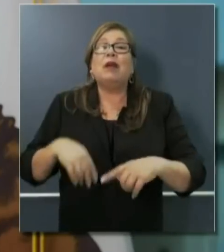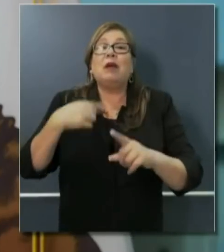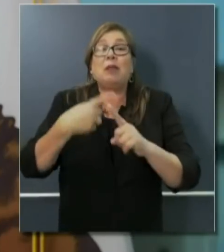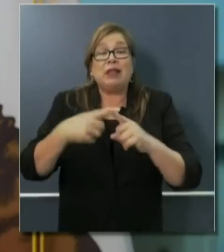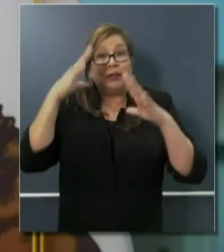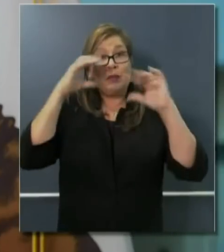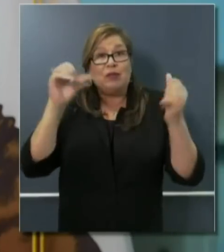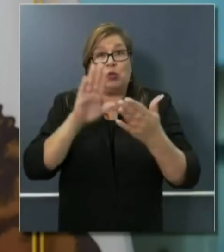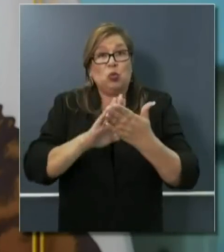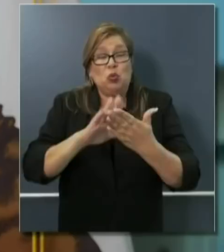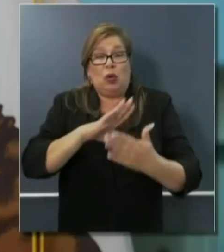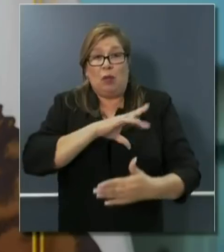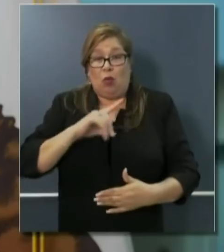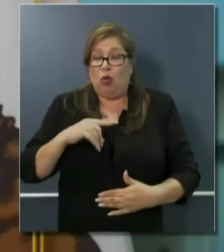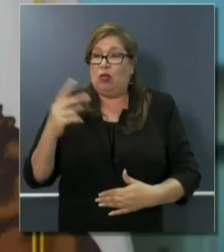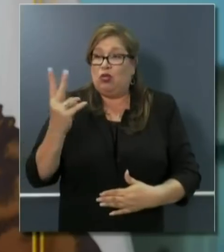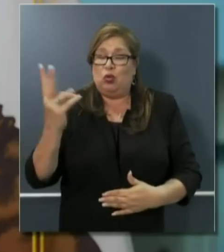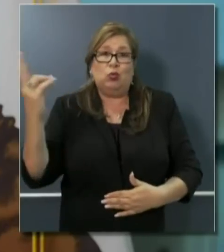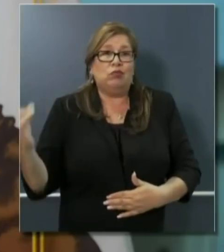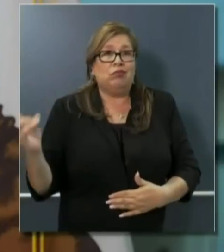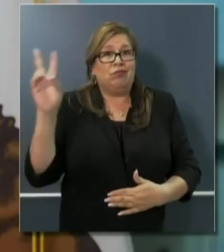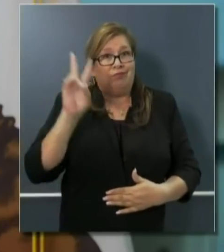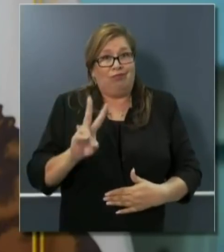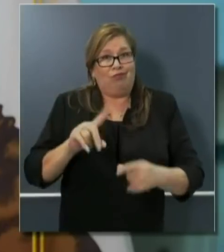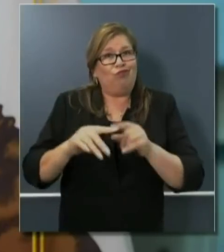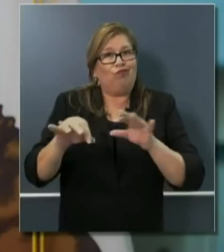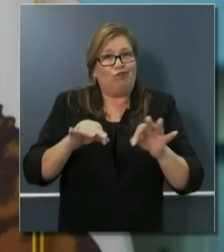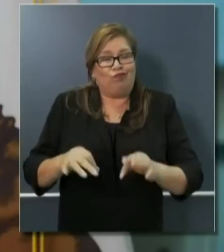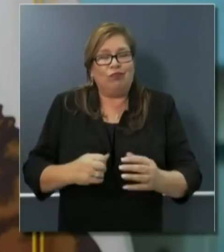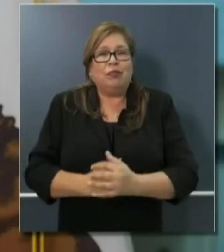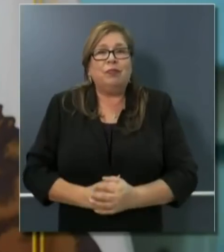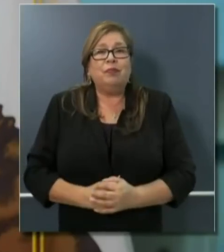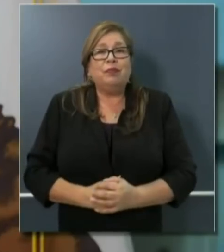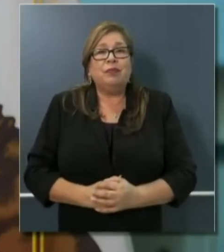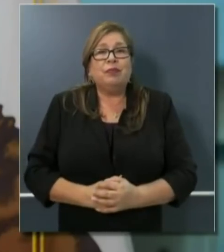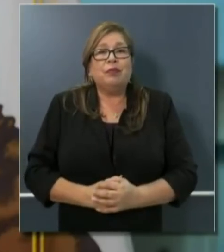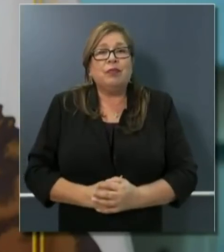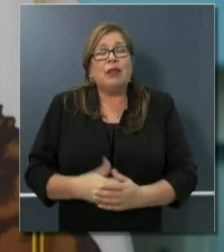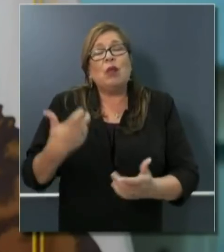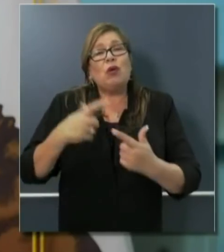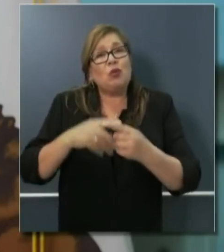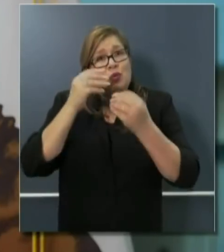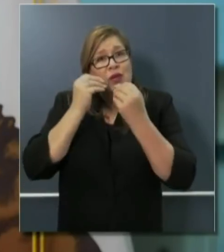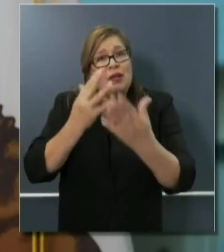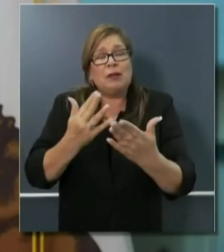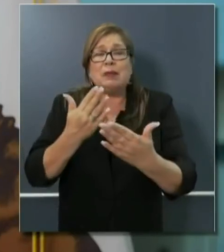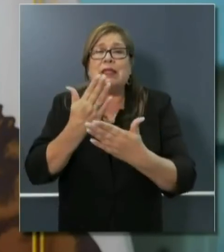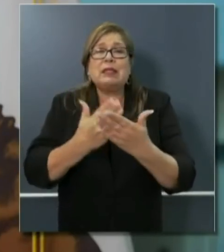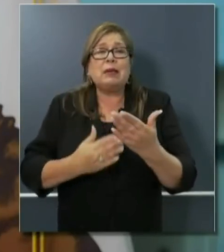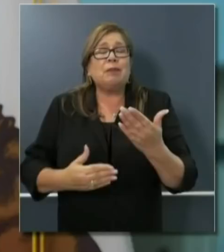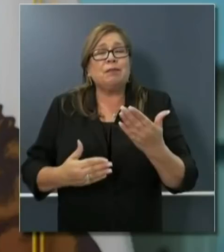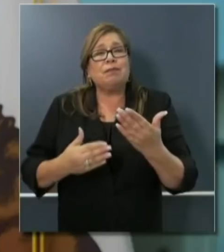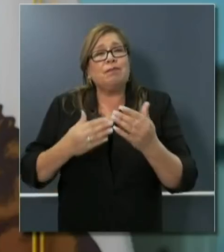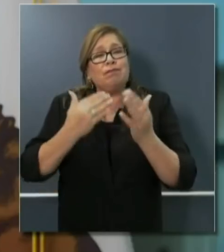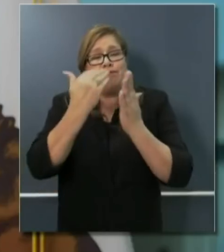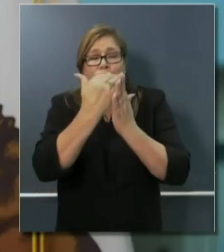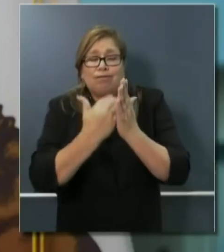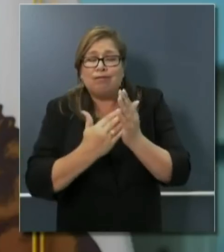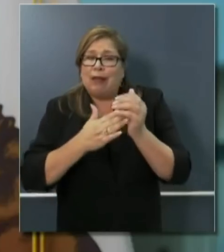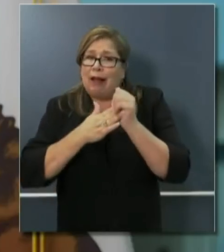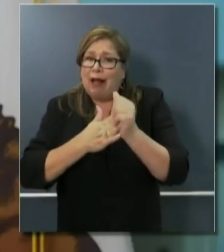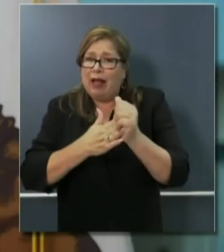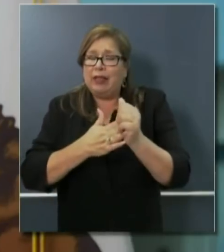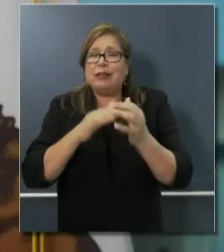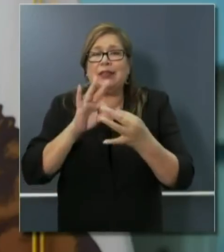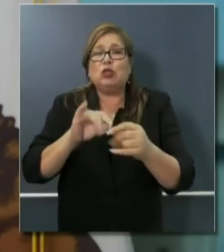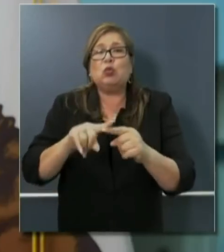School Board. We'll also update all of you on some guidance we have around facial coverings, and then we